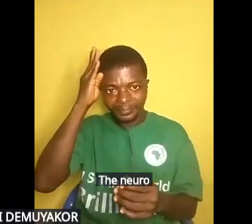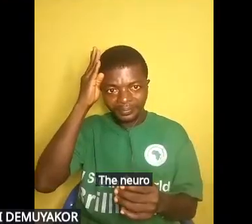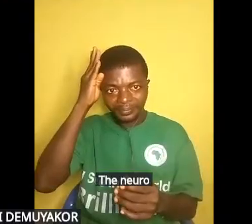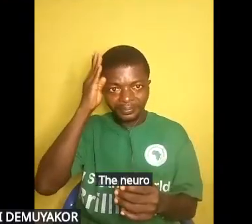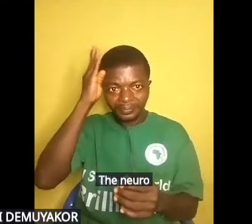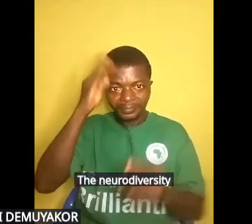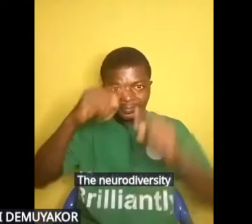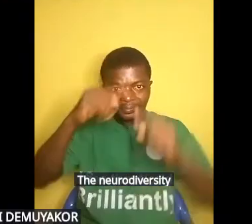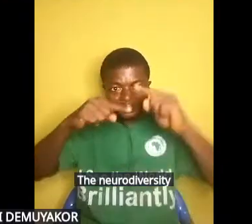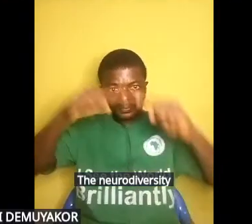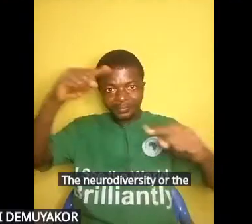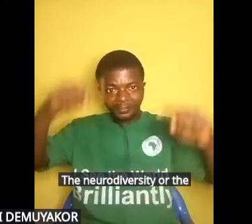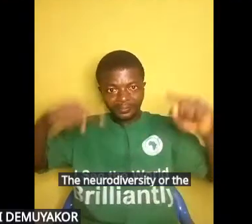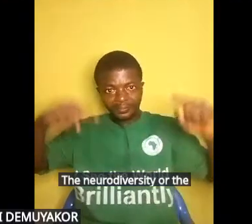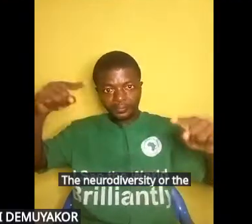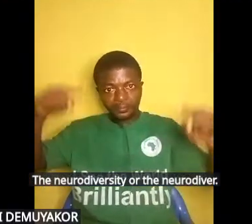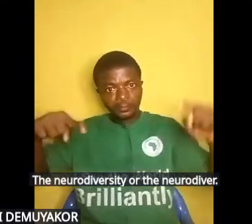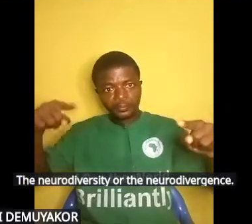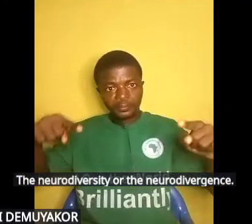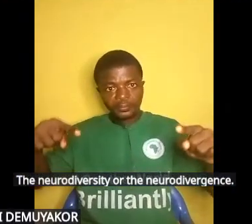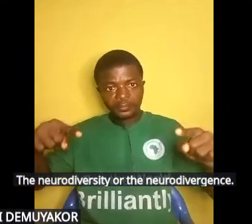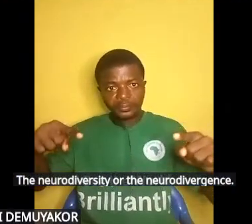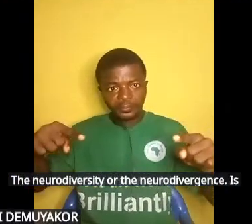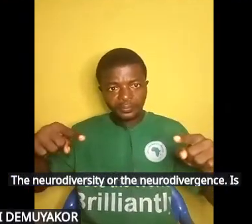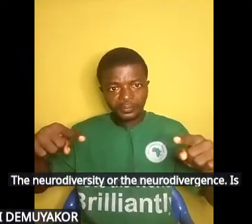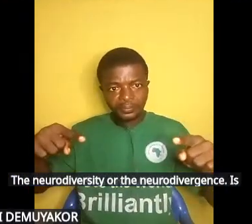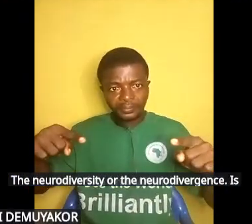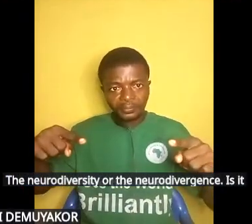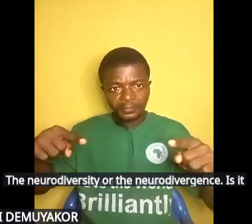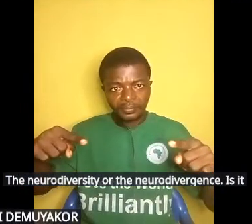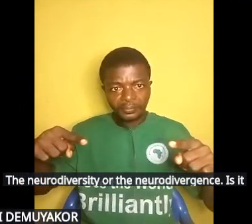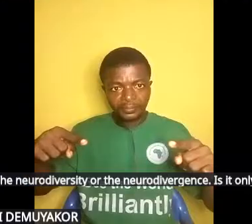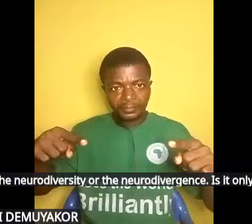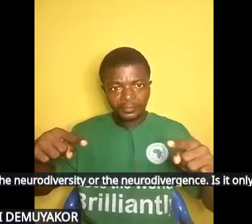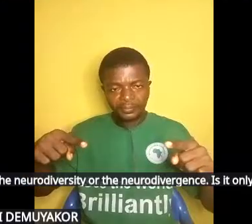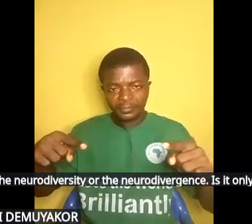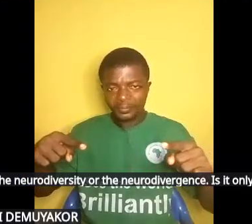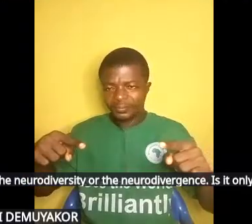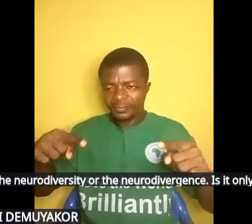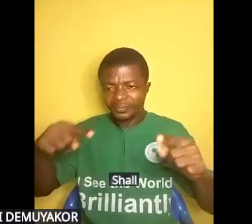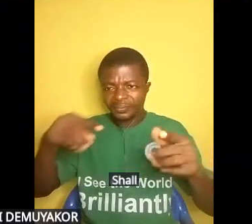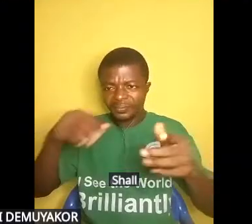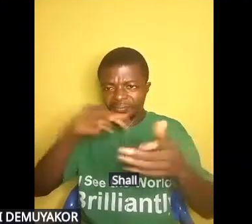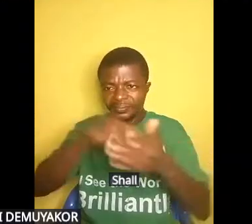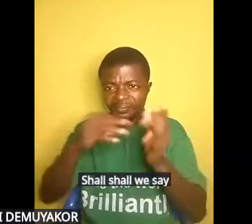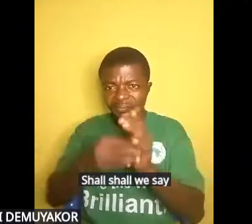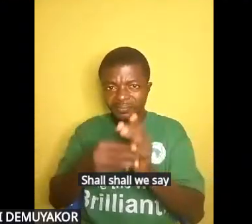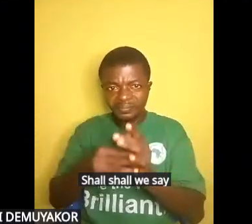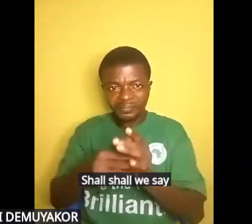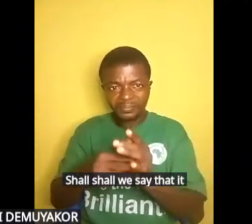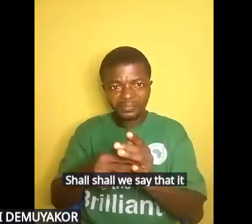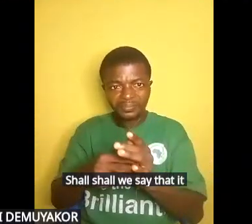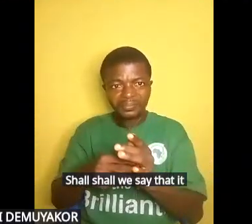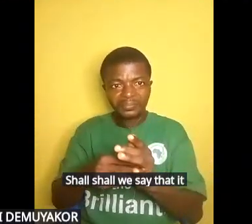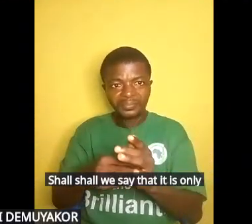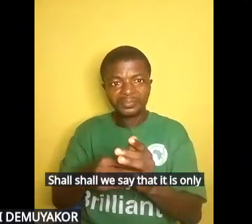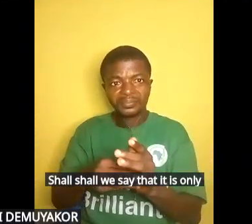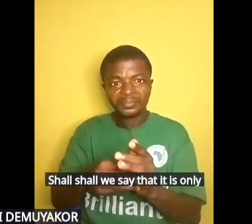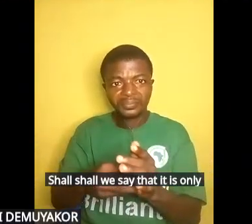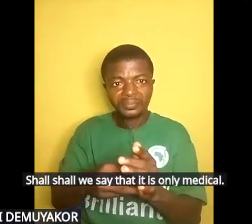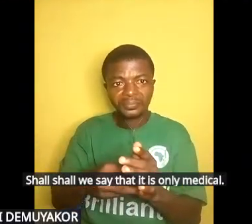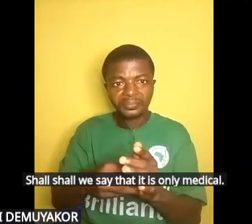neurodiversity or the neurodivergence, is it only shall we say that it is only